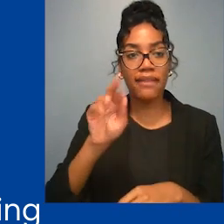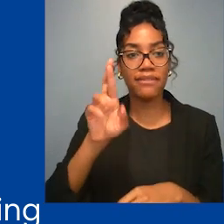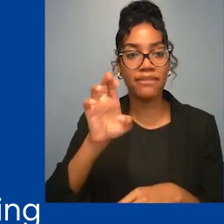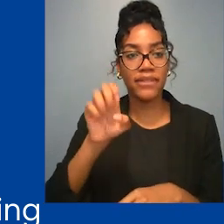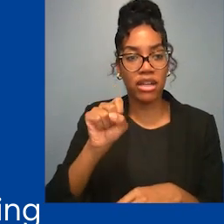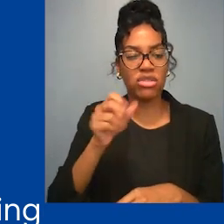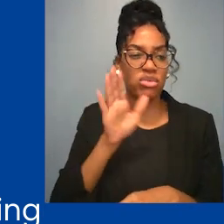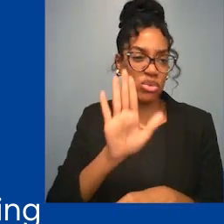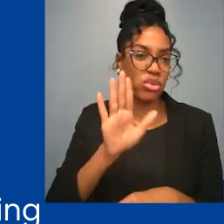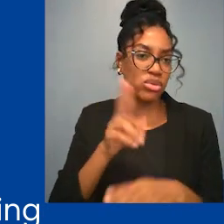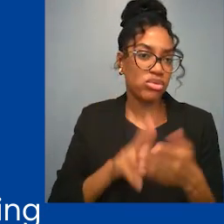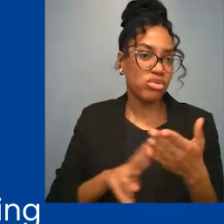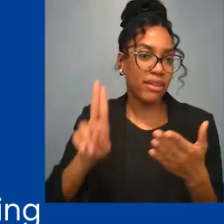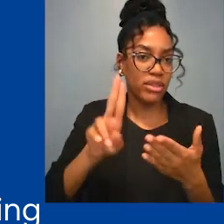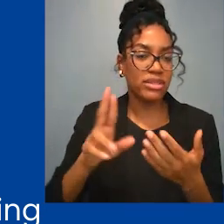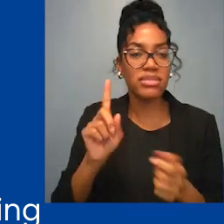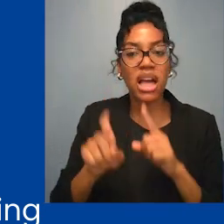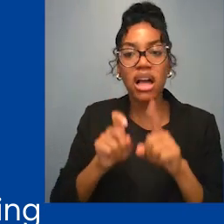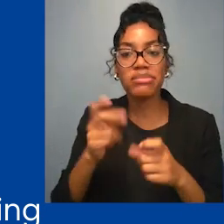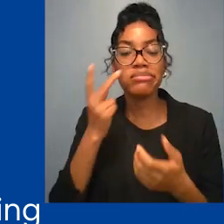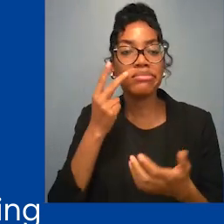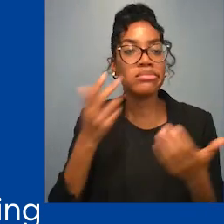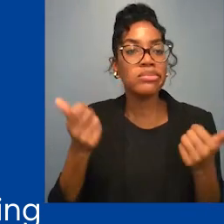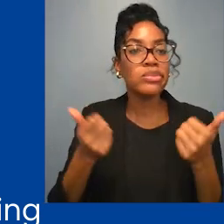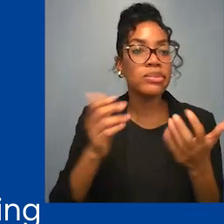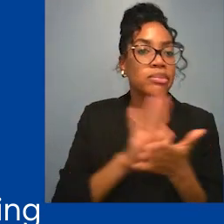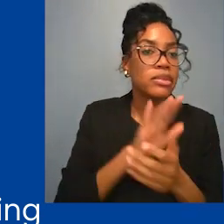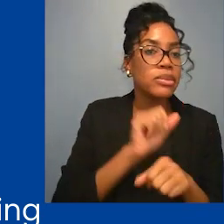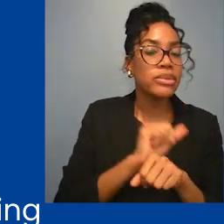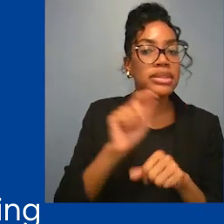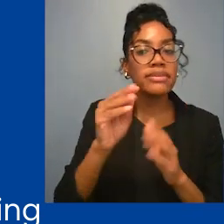what they need and what sort of requirements there are.